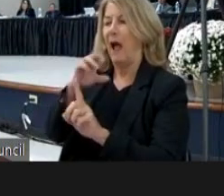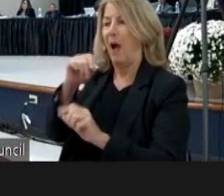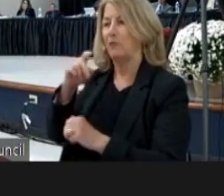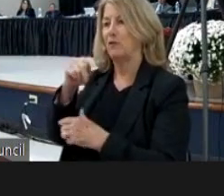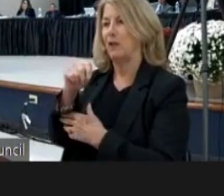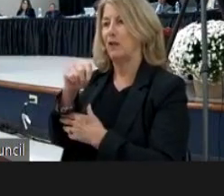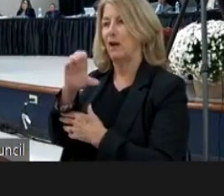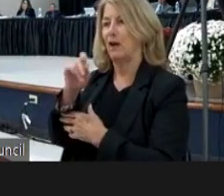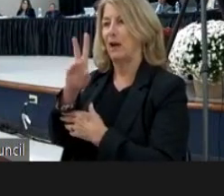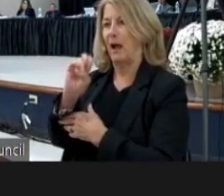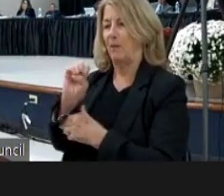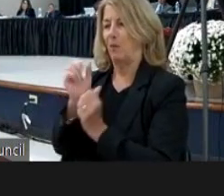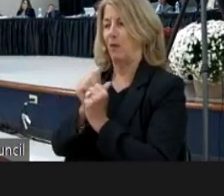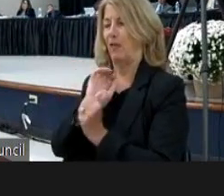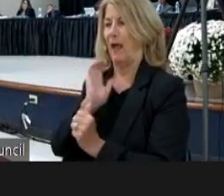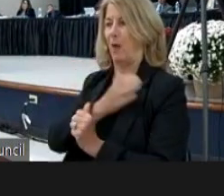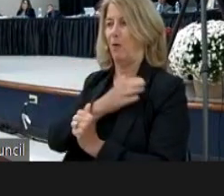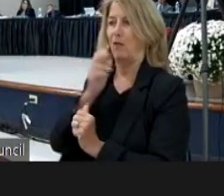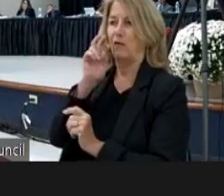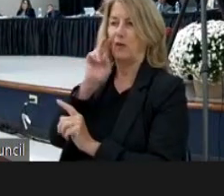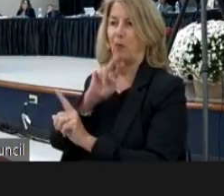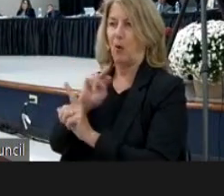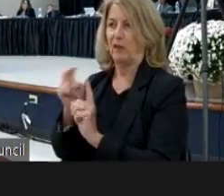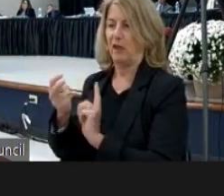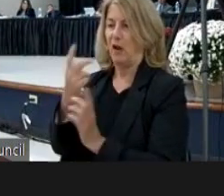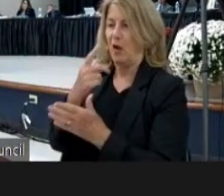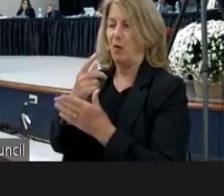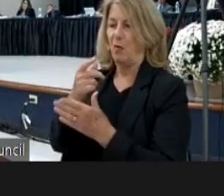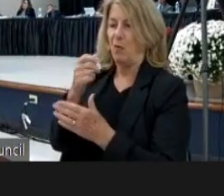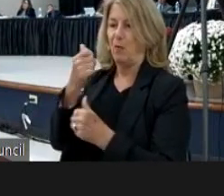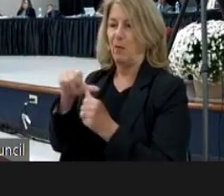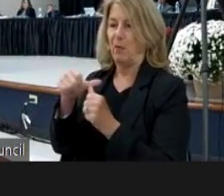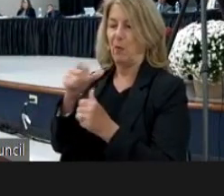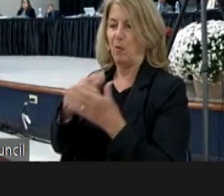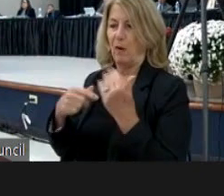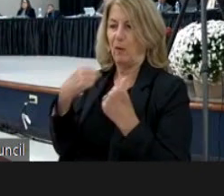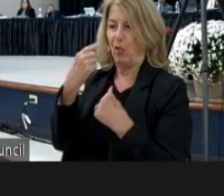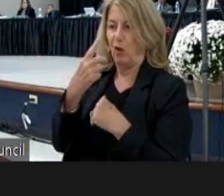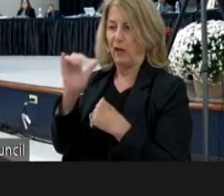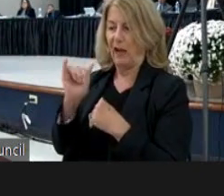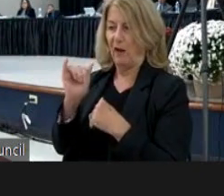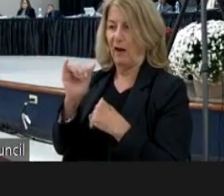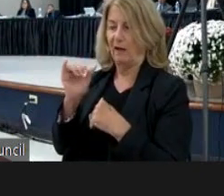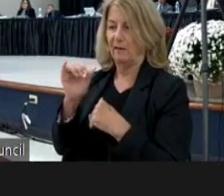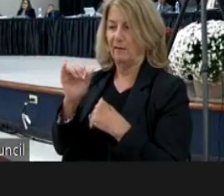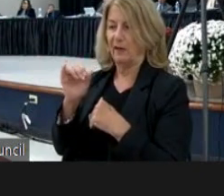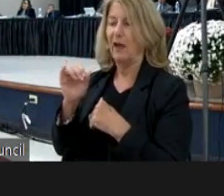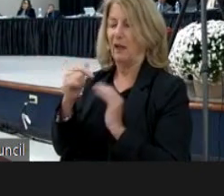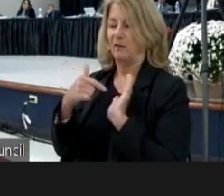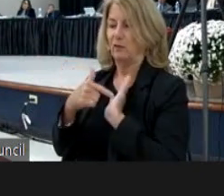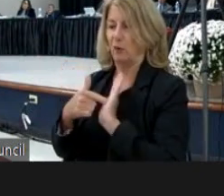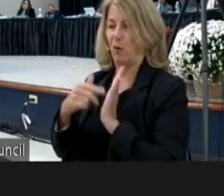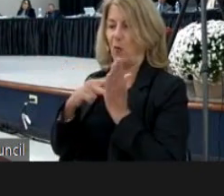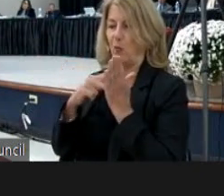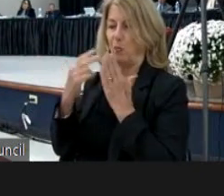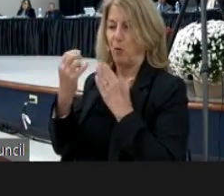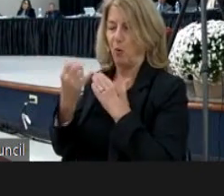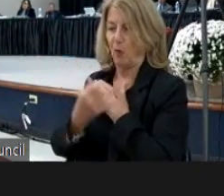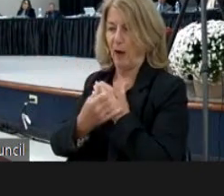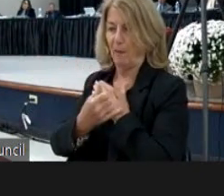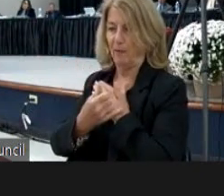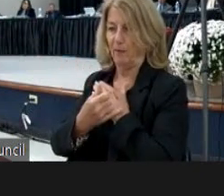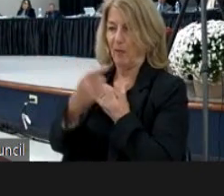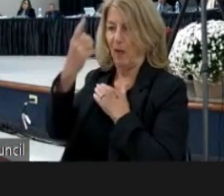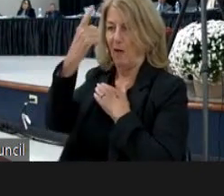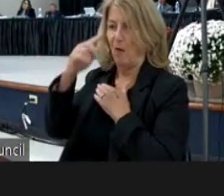You'll recall, at least in what we've been looking at, I've kind of outlined there what the programming is for